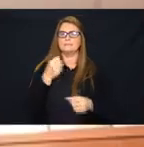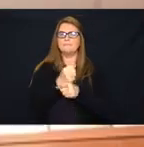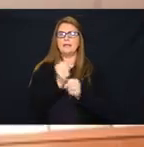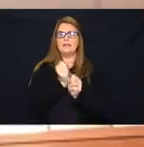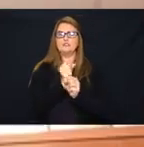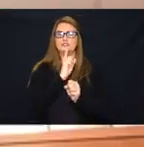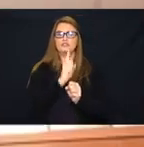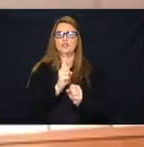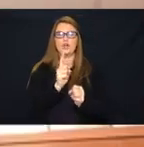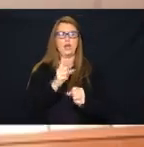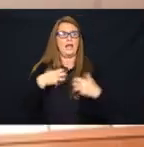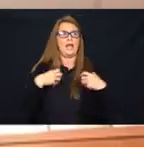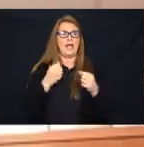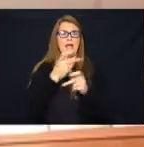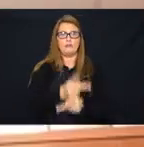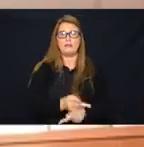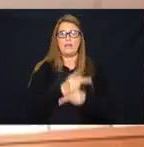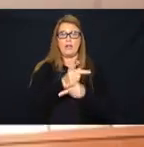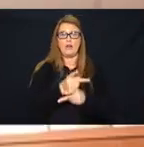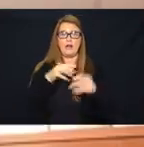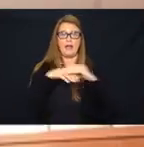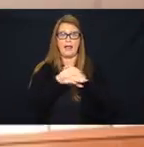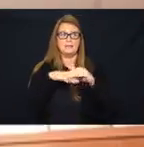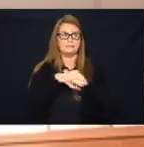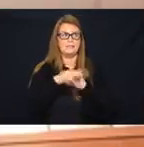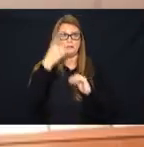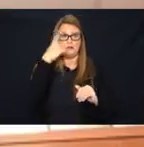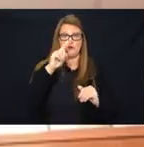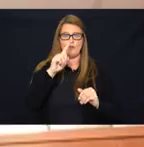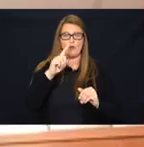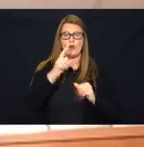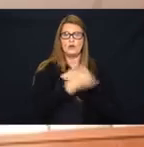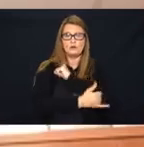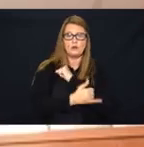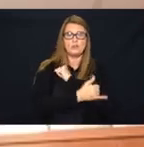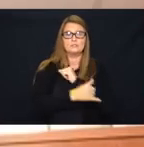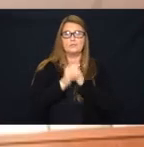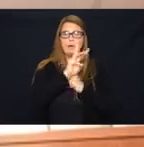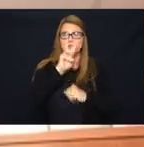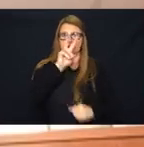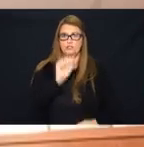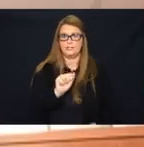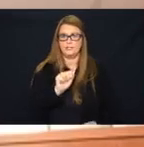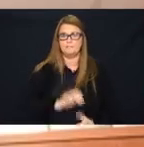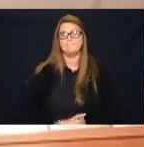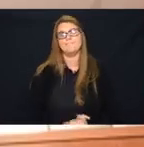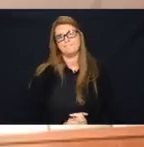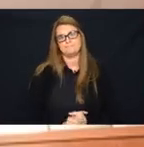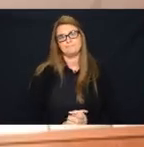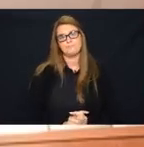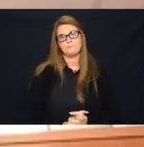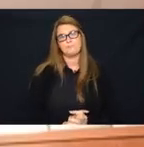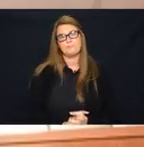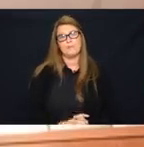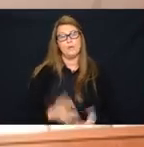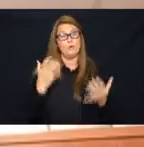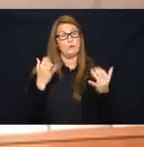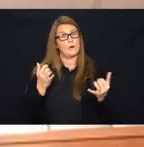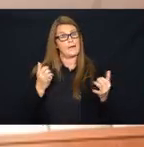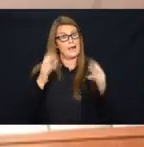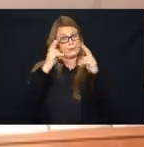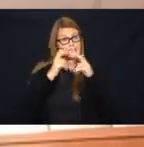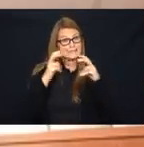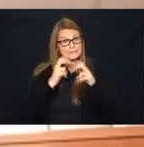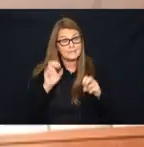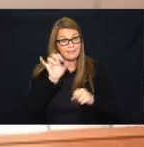maintain healthcare access for our rural West Virginians. So we're looking at that. We're looking